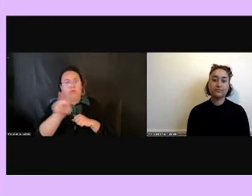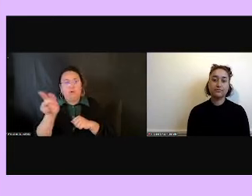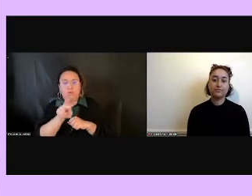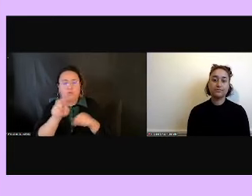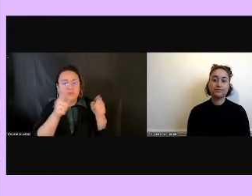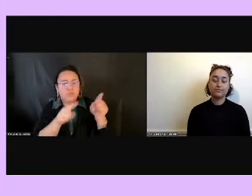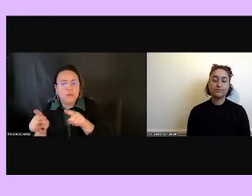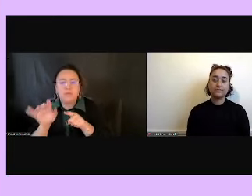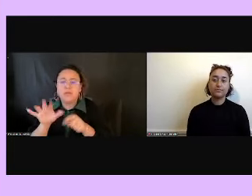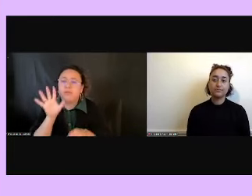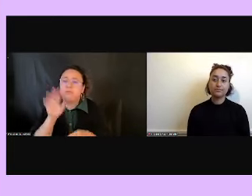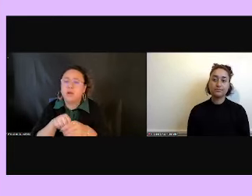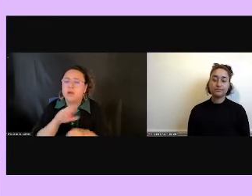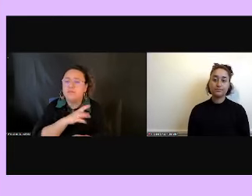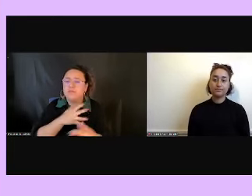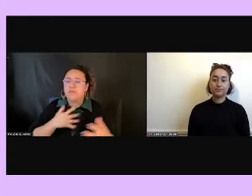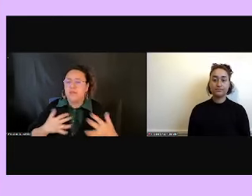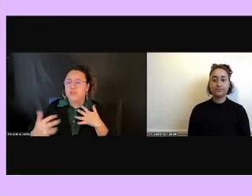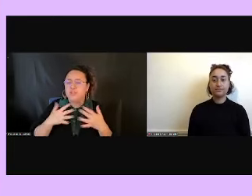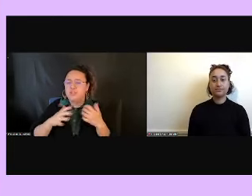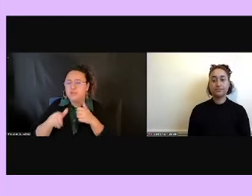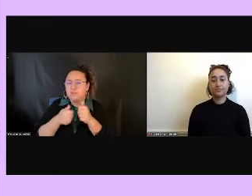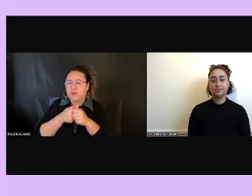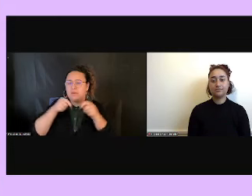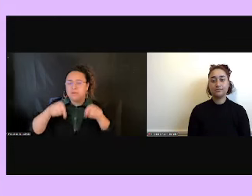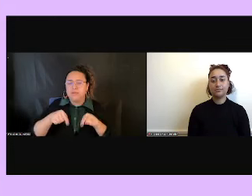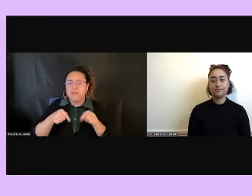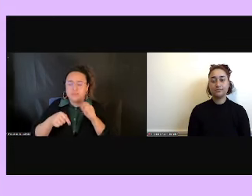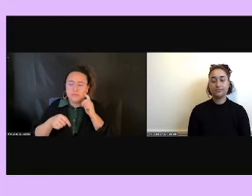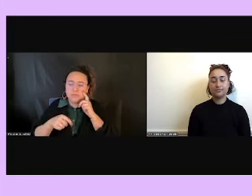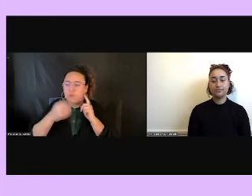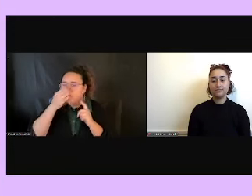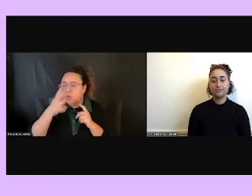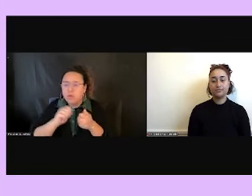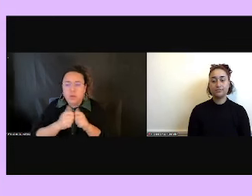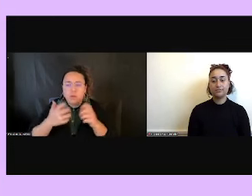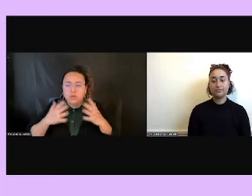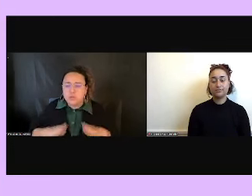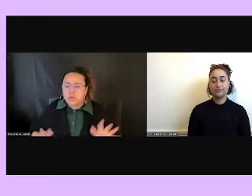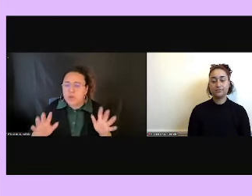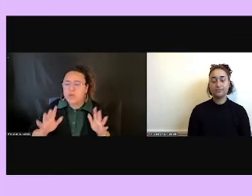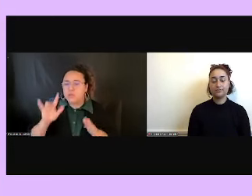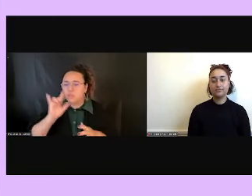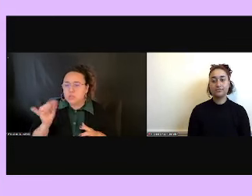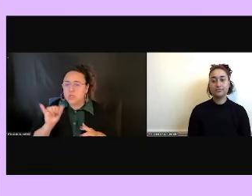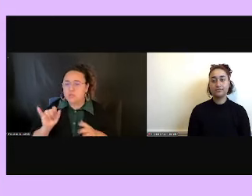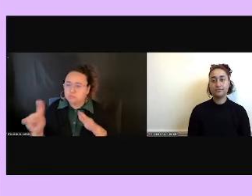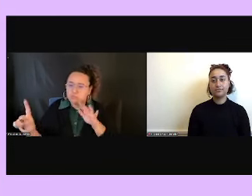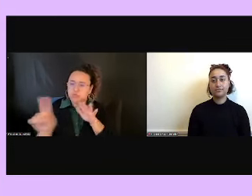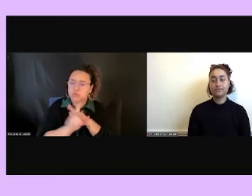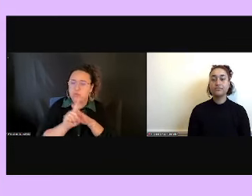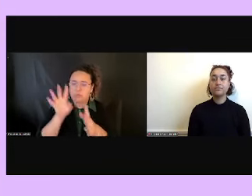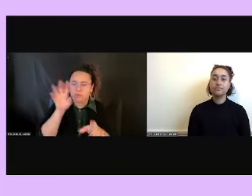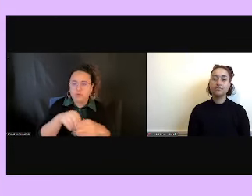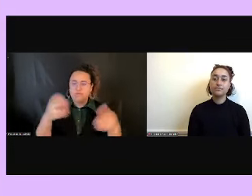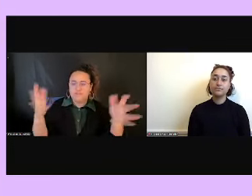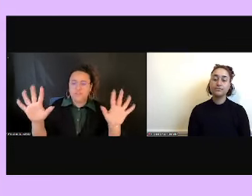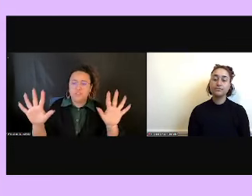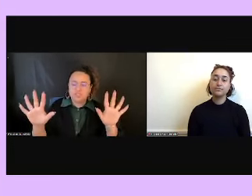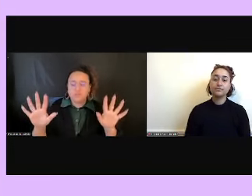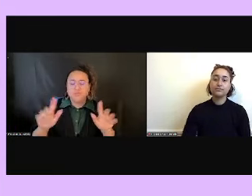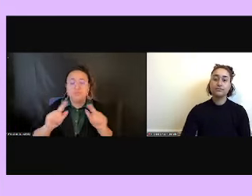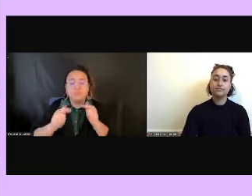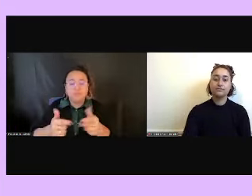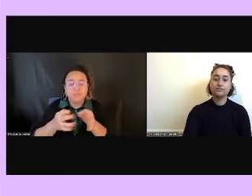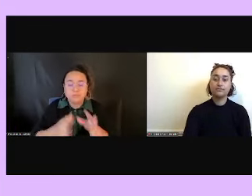like, part of the energy of the thing, right? We don't care how you dress. We don't care how, you know, you show up, you're part of it. I'm